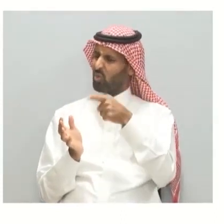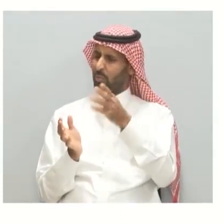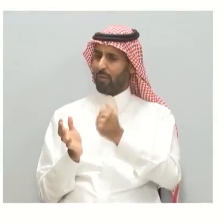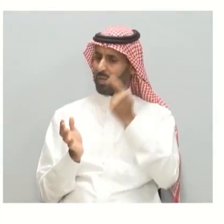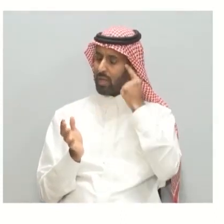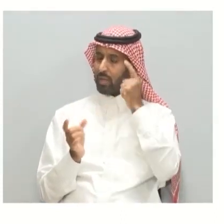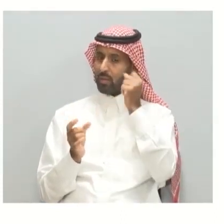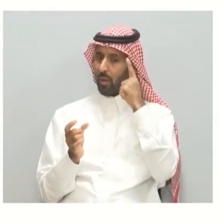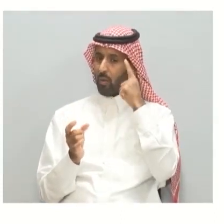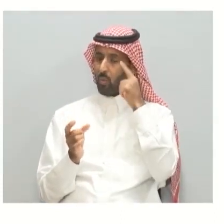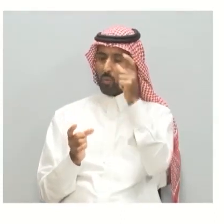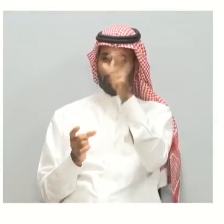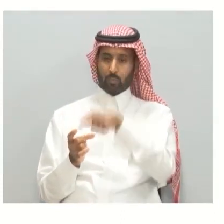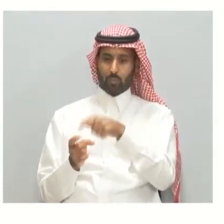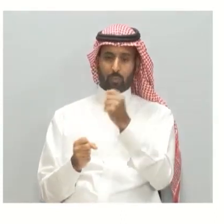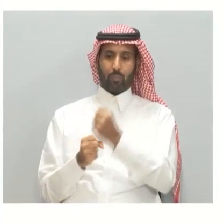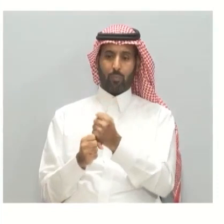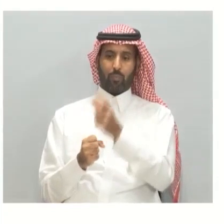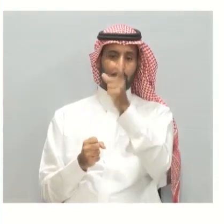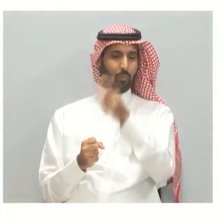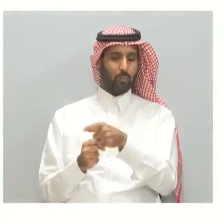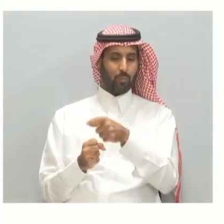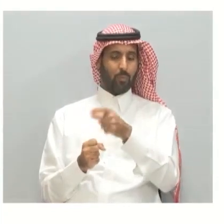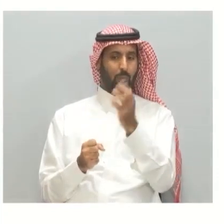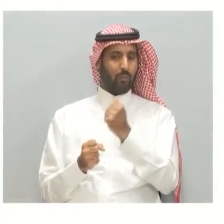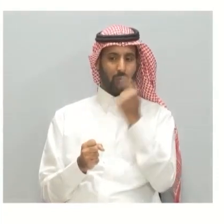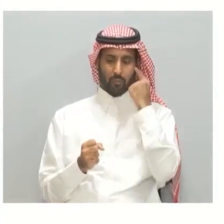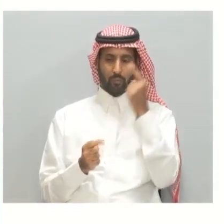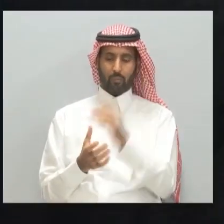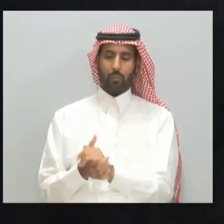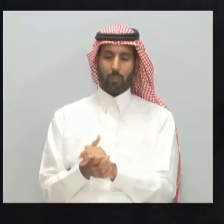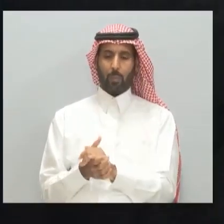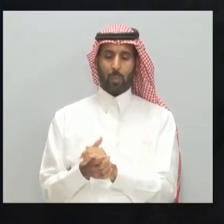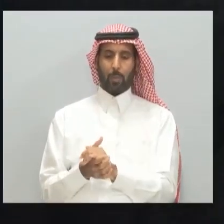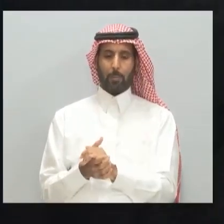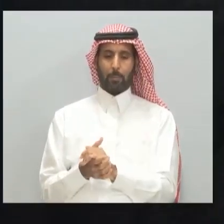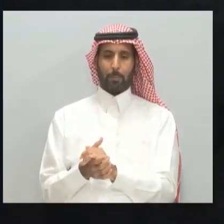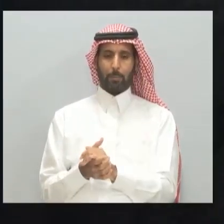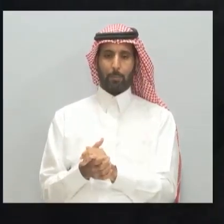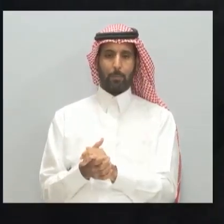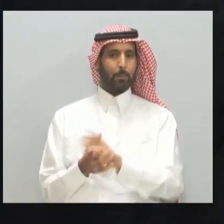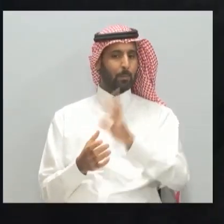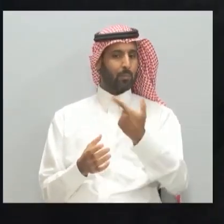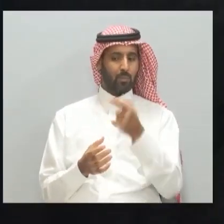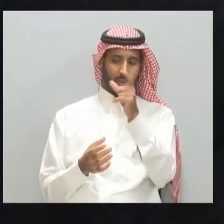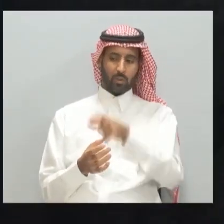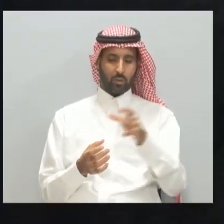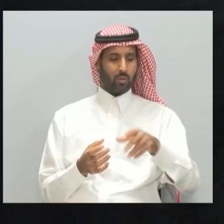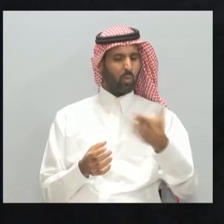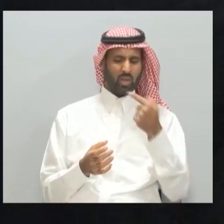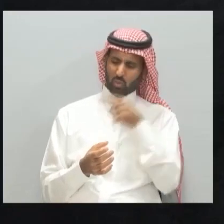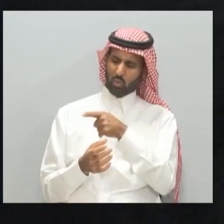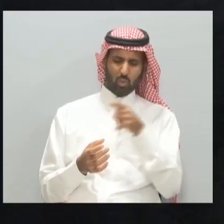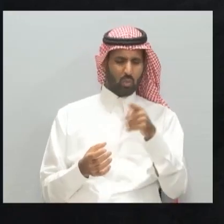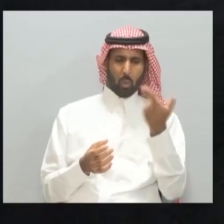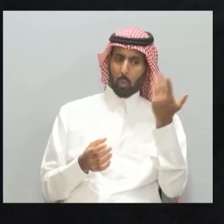used for? Are there any passive forms in the article, and what are they used for?